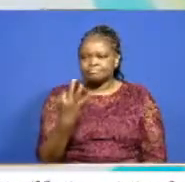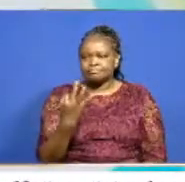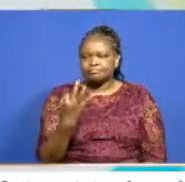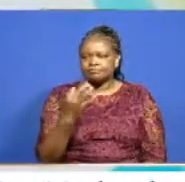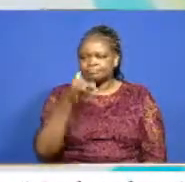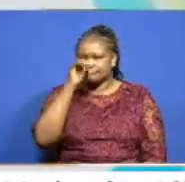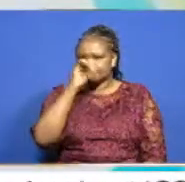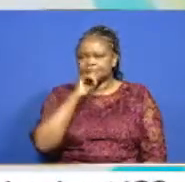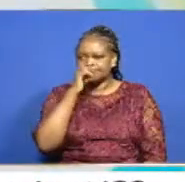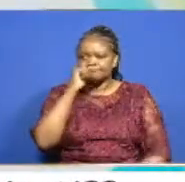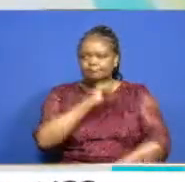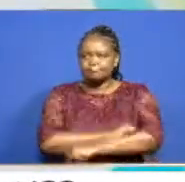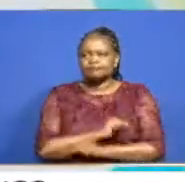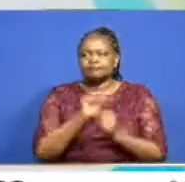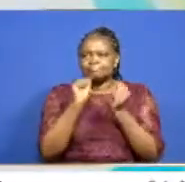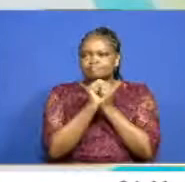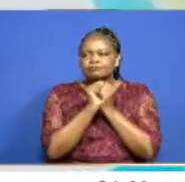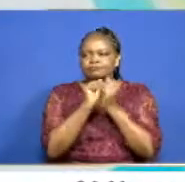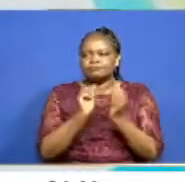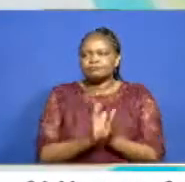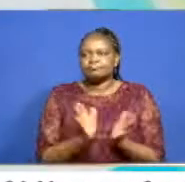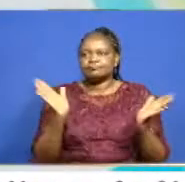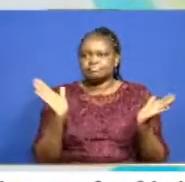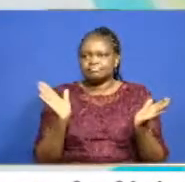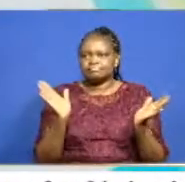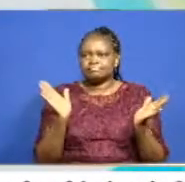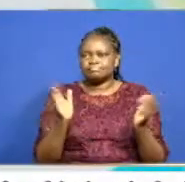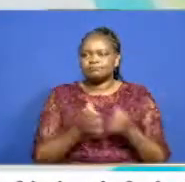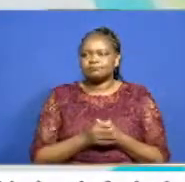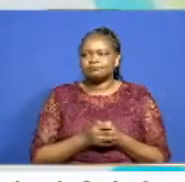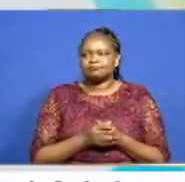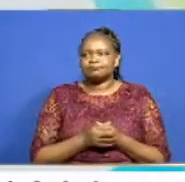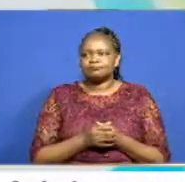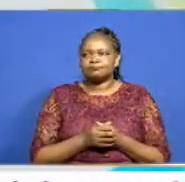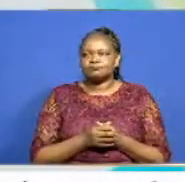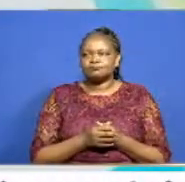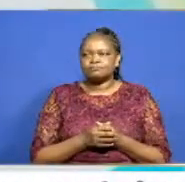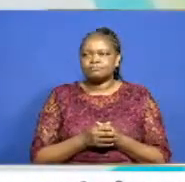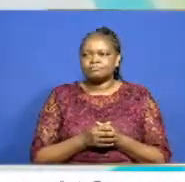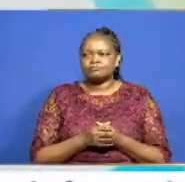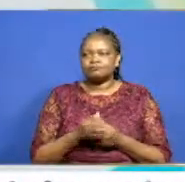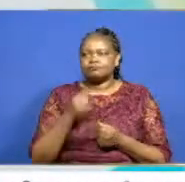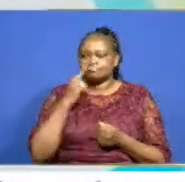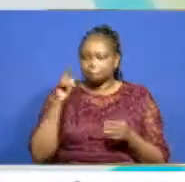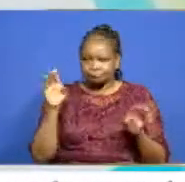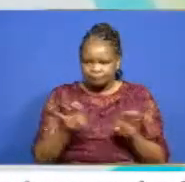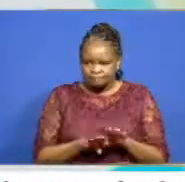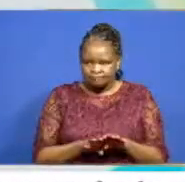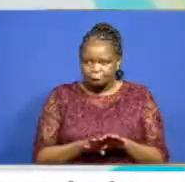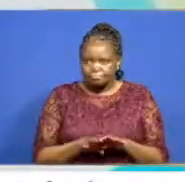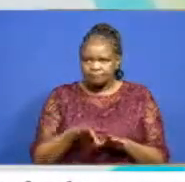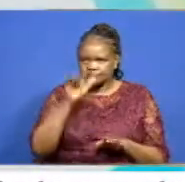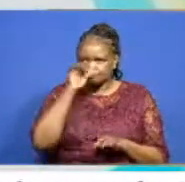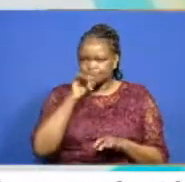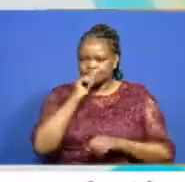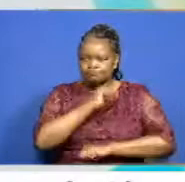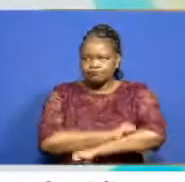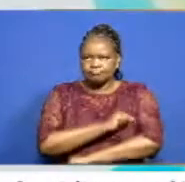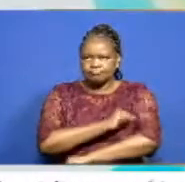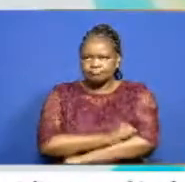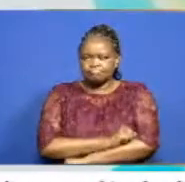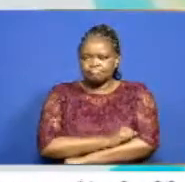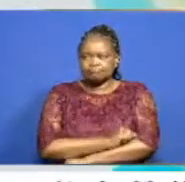private schools, together with the public, were asked immediately to close shop. Private schools, unlike public